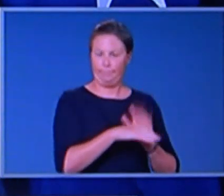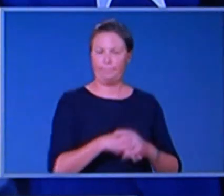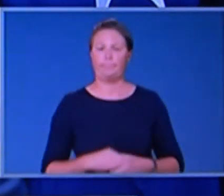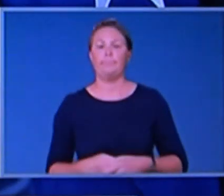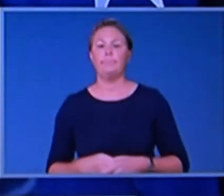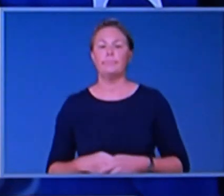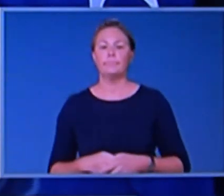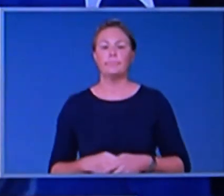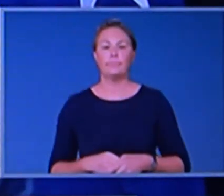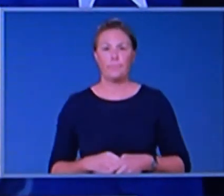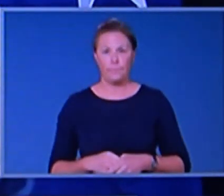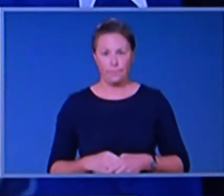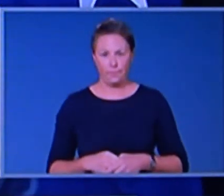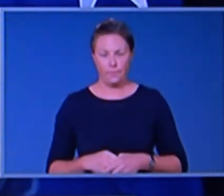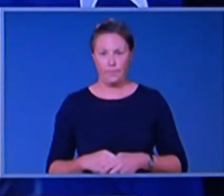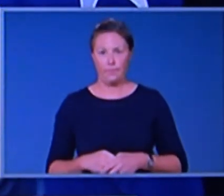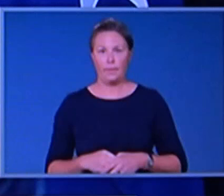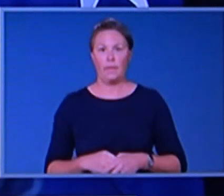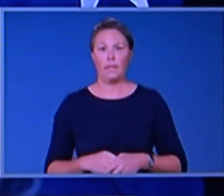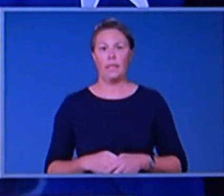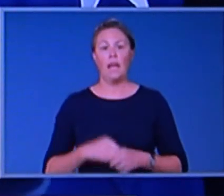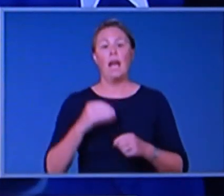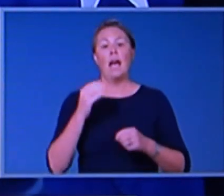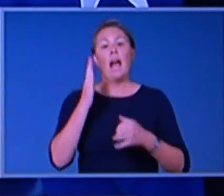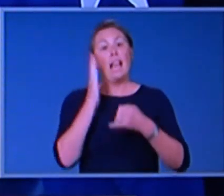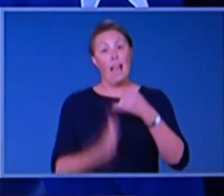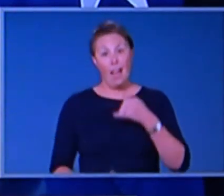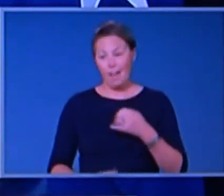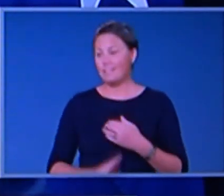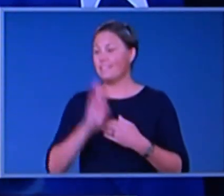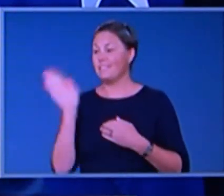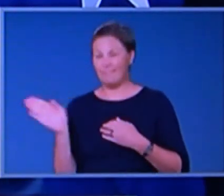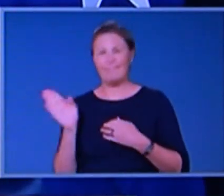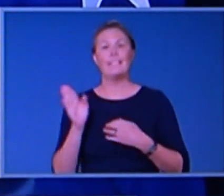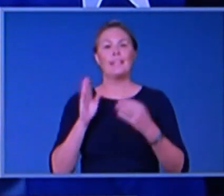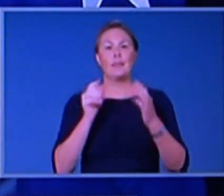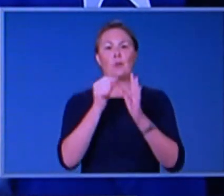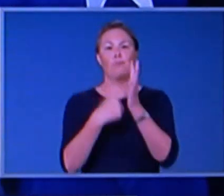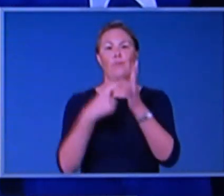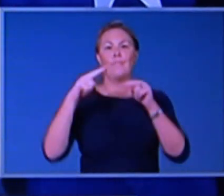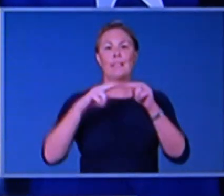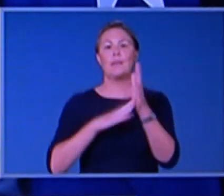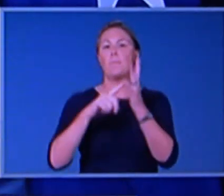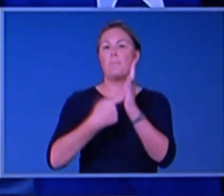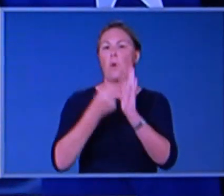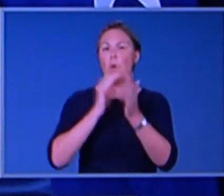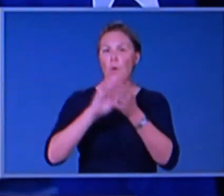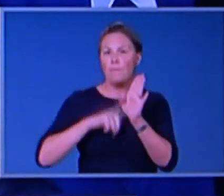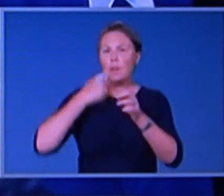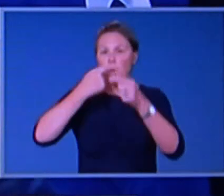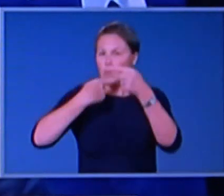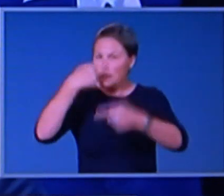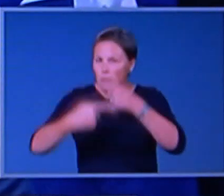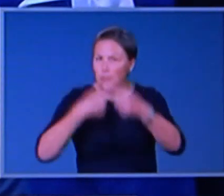Finally, there is the now-casting modelling, which the Chief Medical Officer will take you through. And in understanding that modelling,